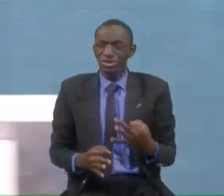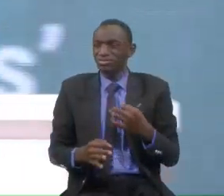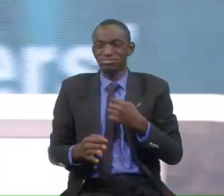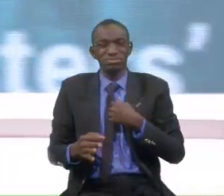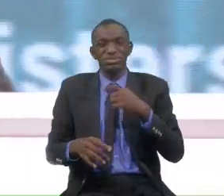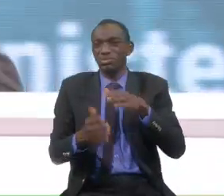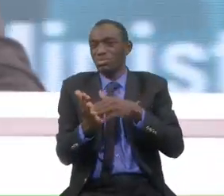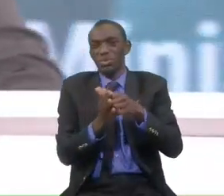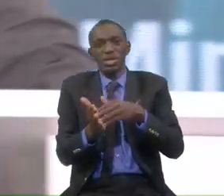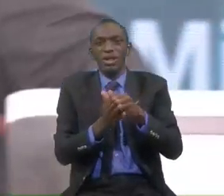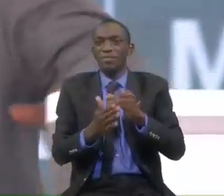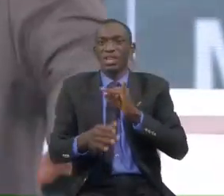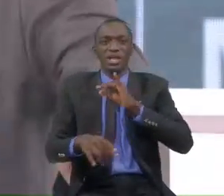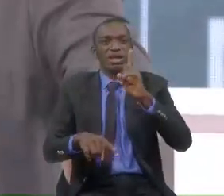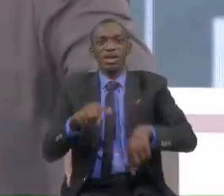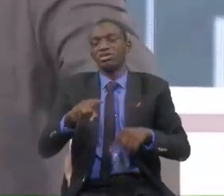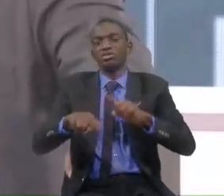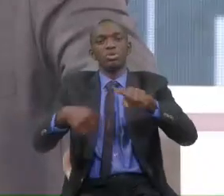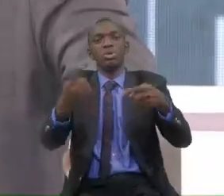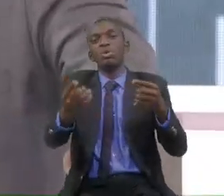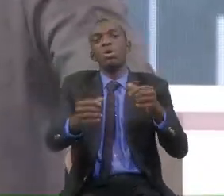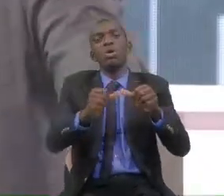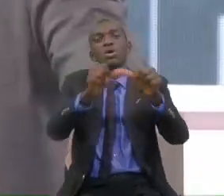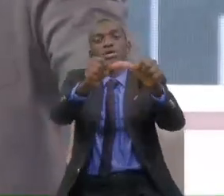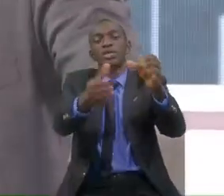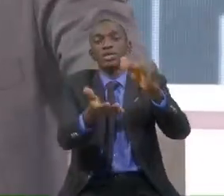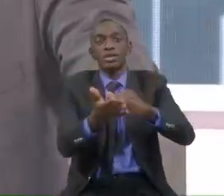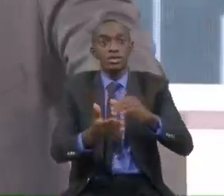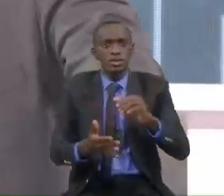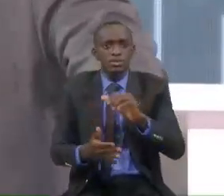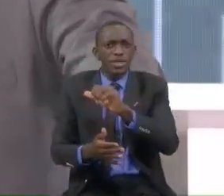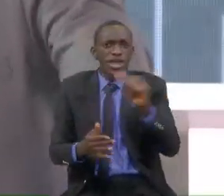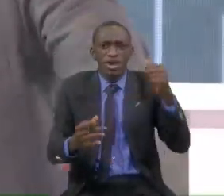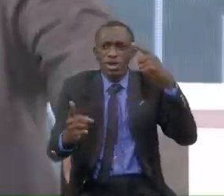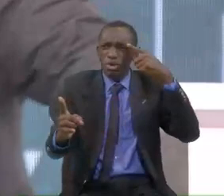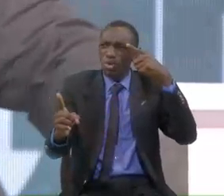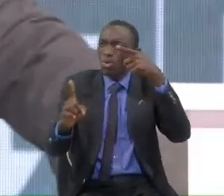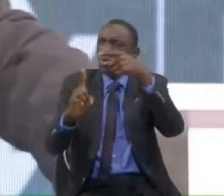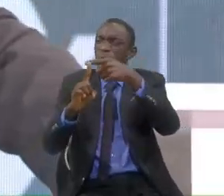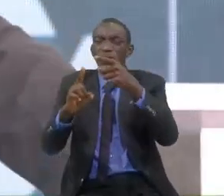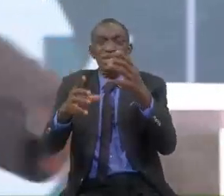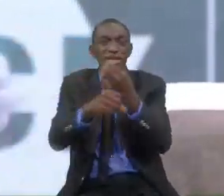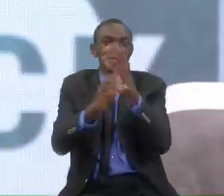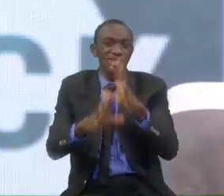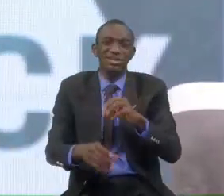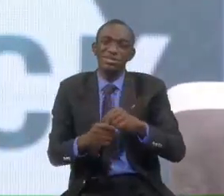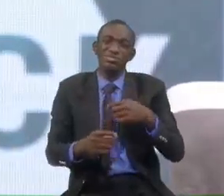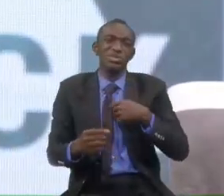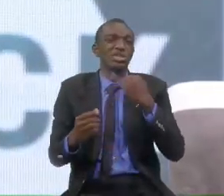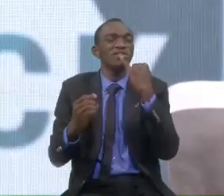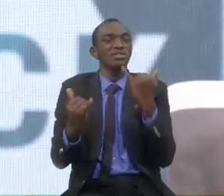go again. The go-getter in me is now dead. No. When